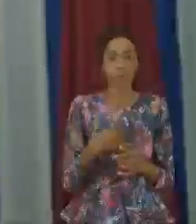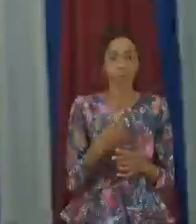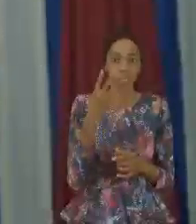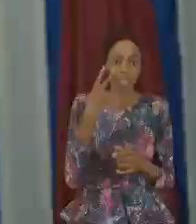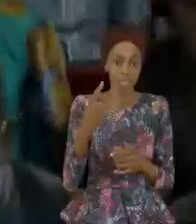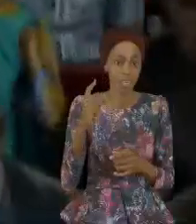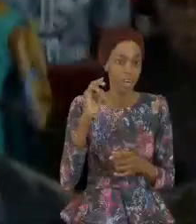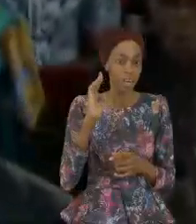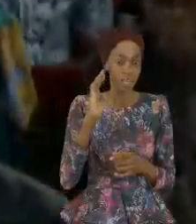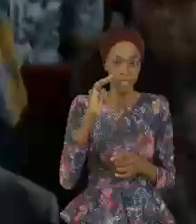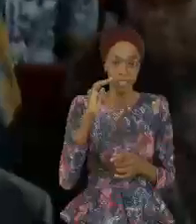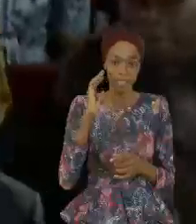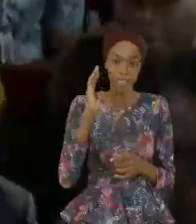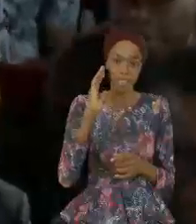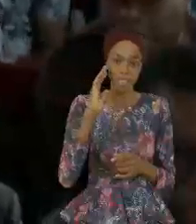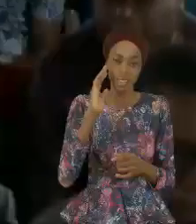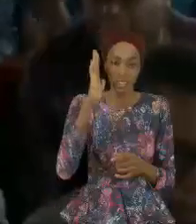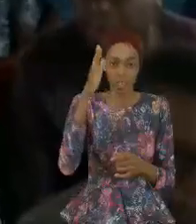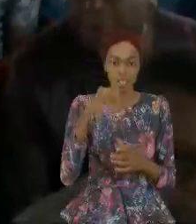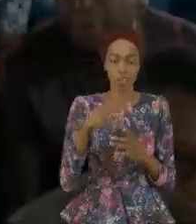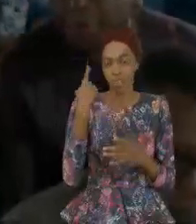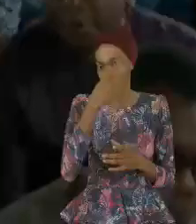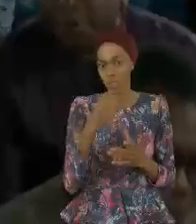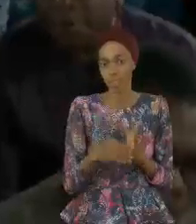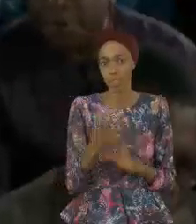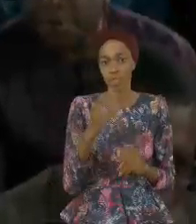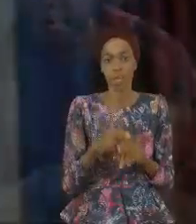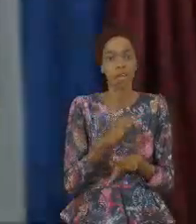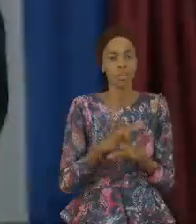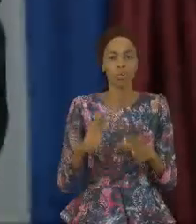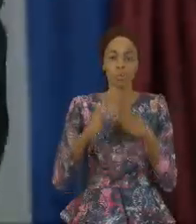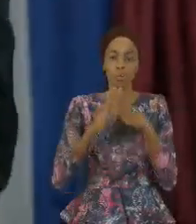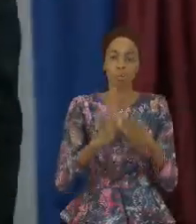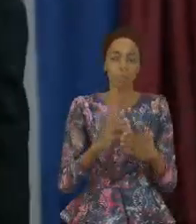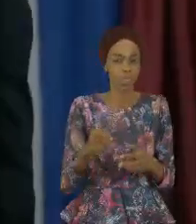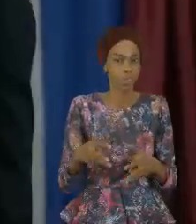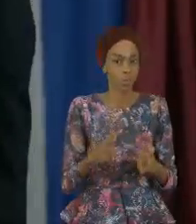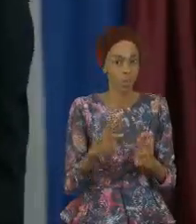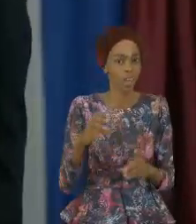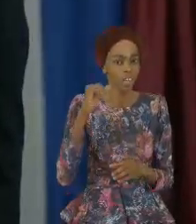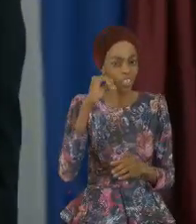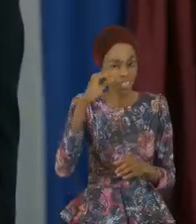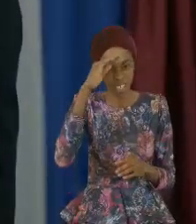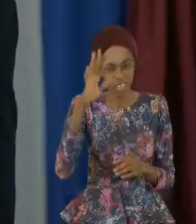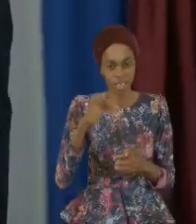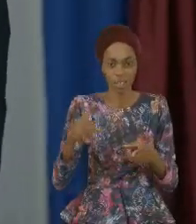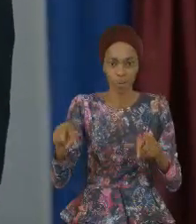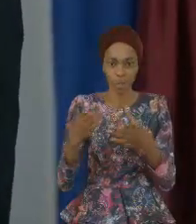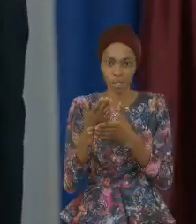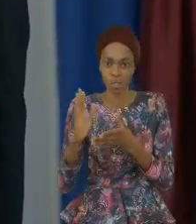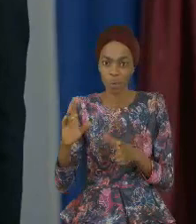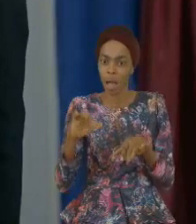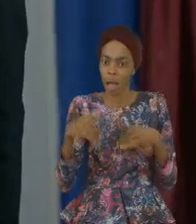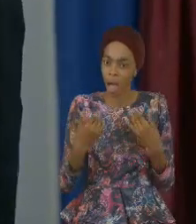your face. Don't block his way. He's going somewhere. How do I know